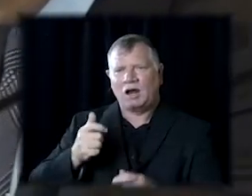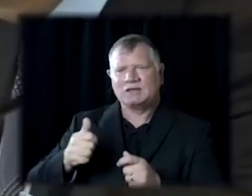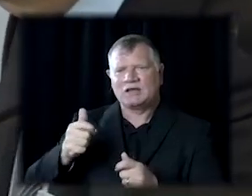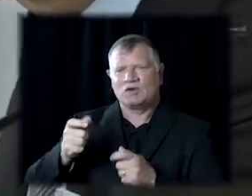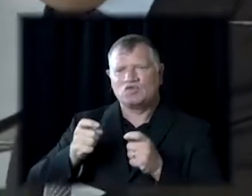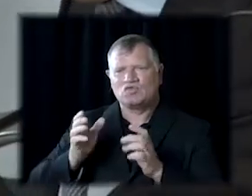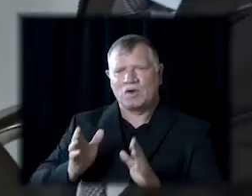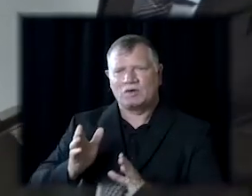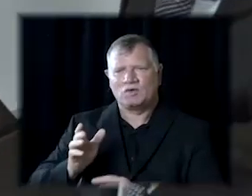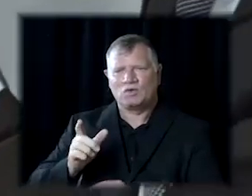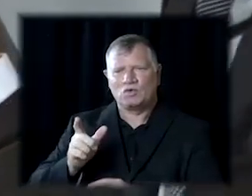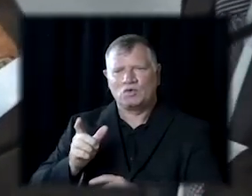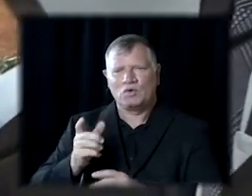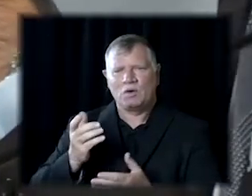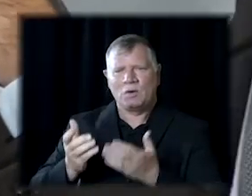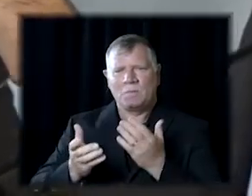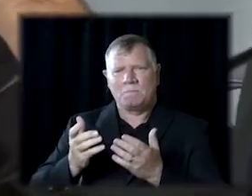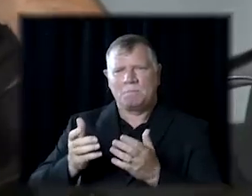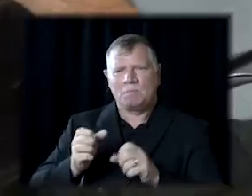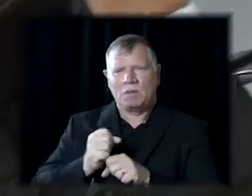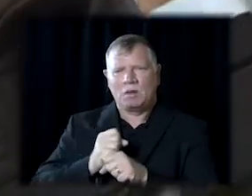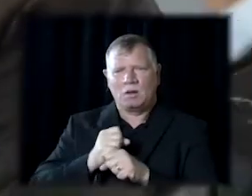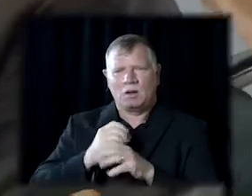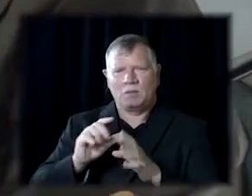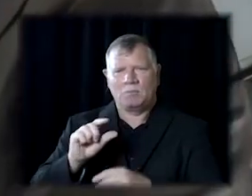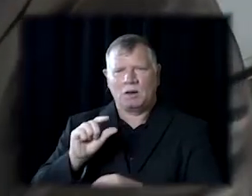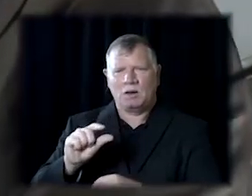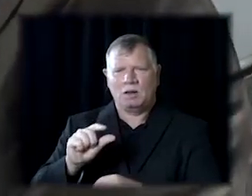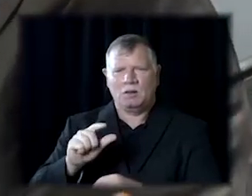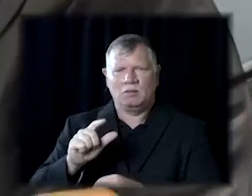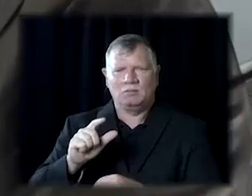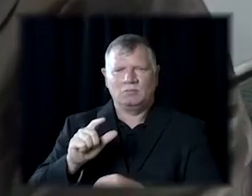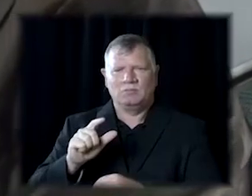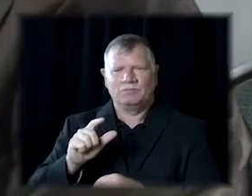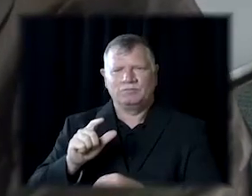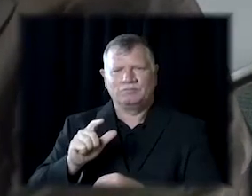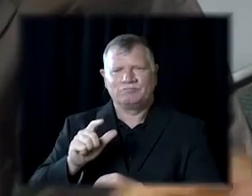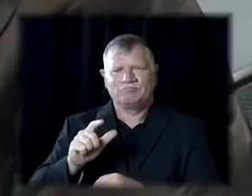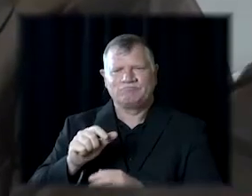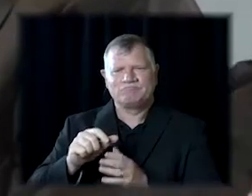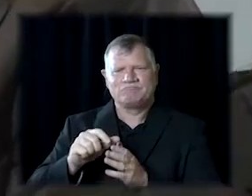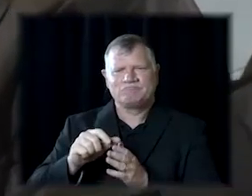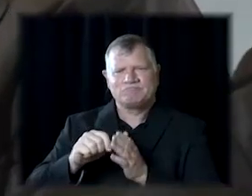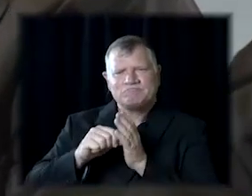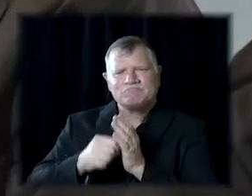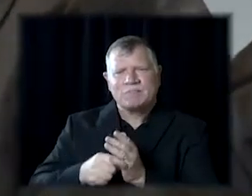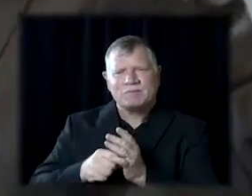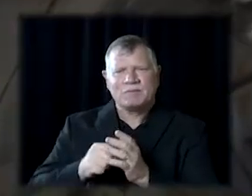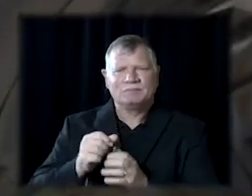director to maybe expand a bit and highlight a bit the,